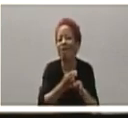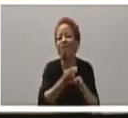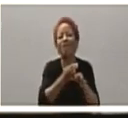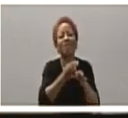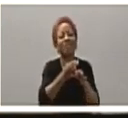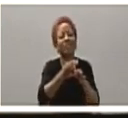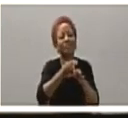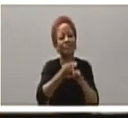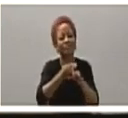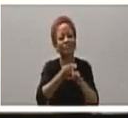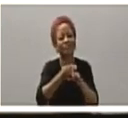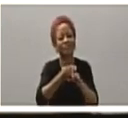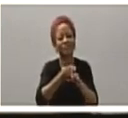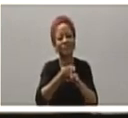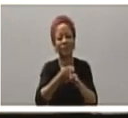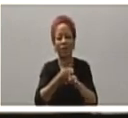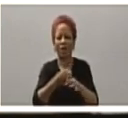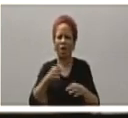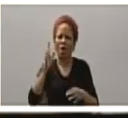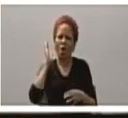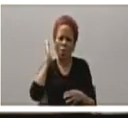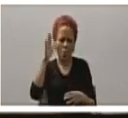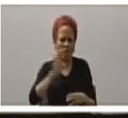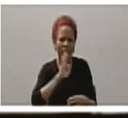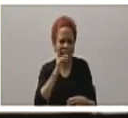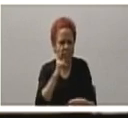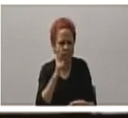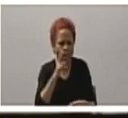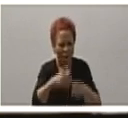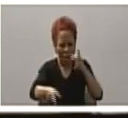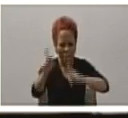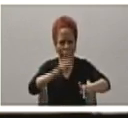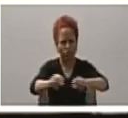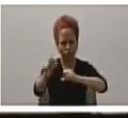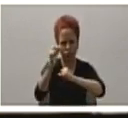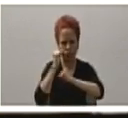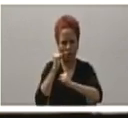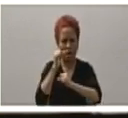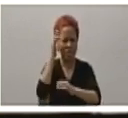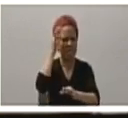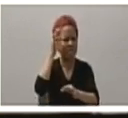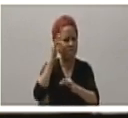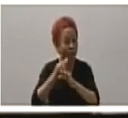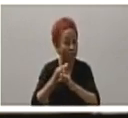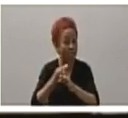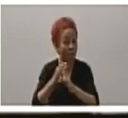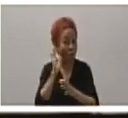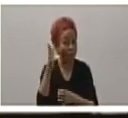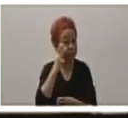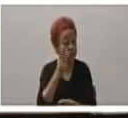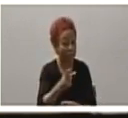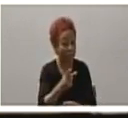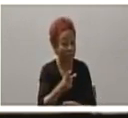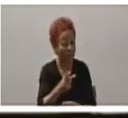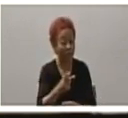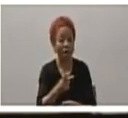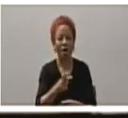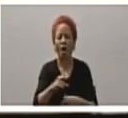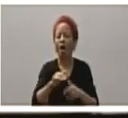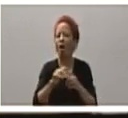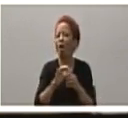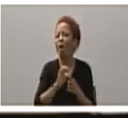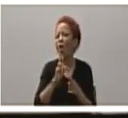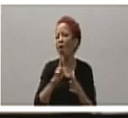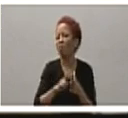Will he find us remaining strong in our faith, in our love and hope, or will he